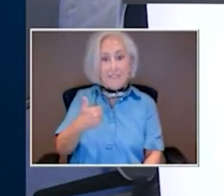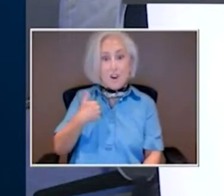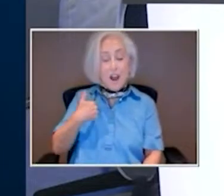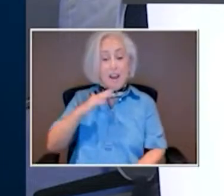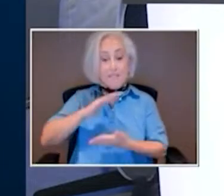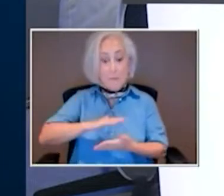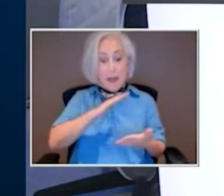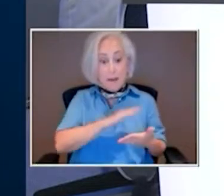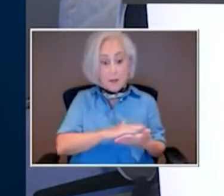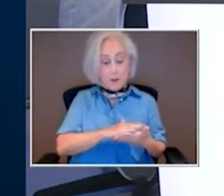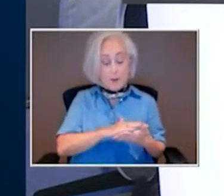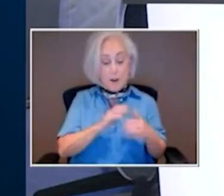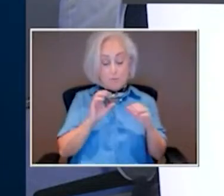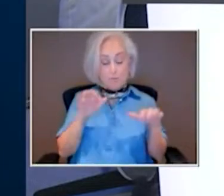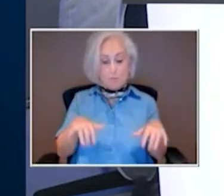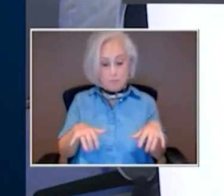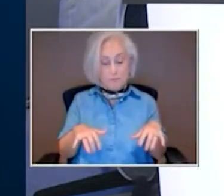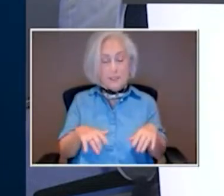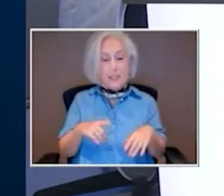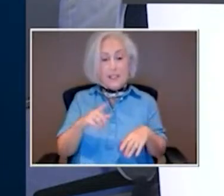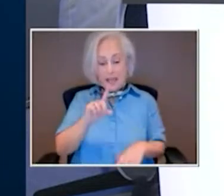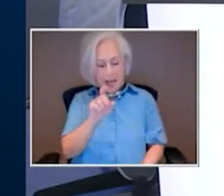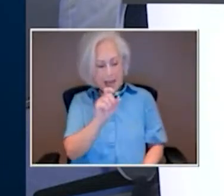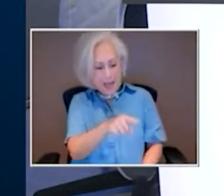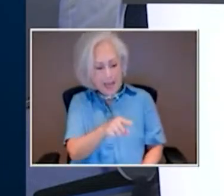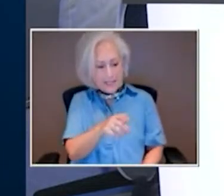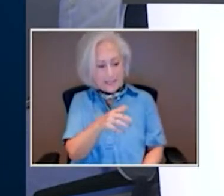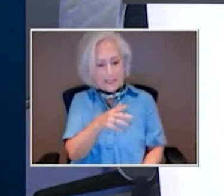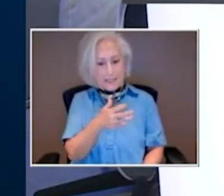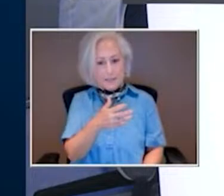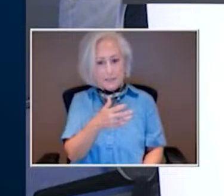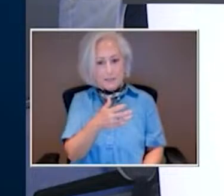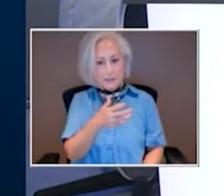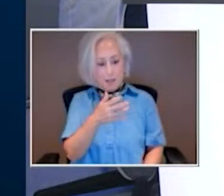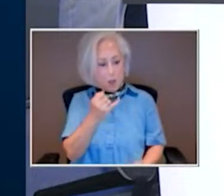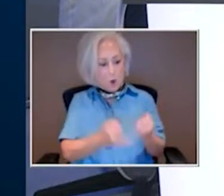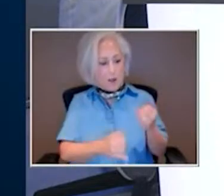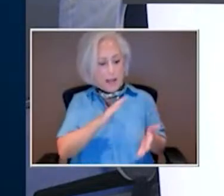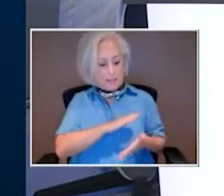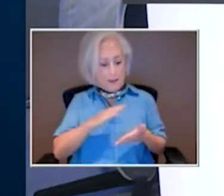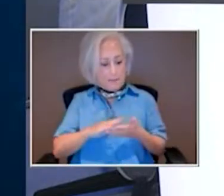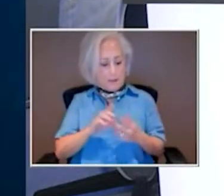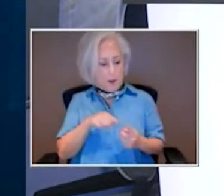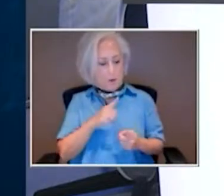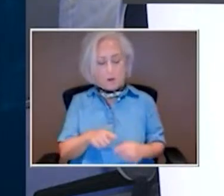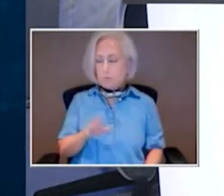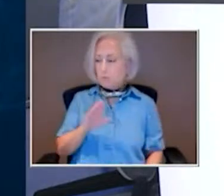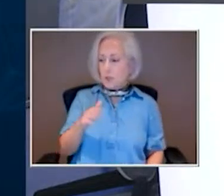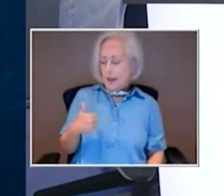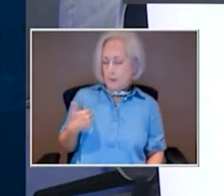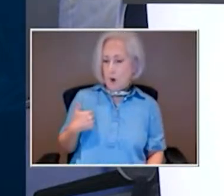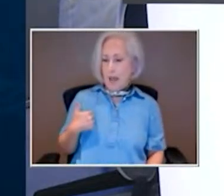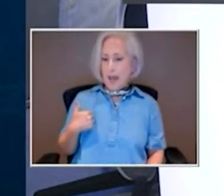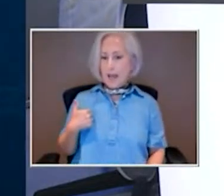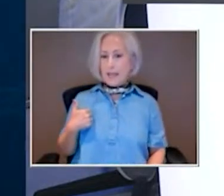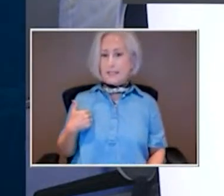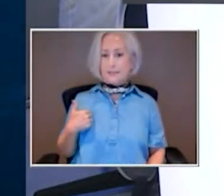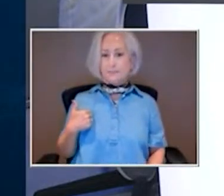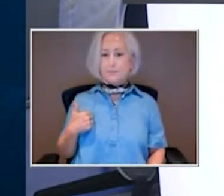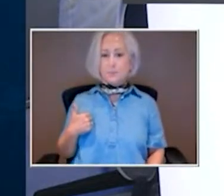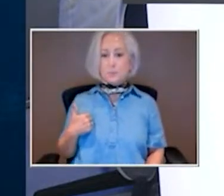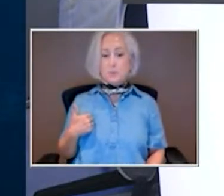And so I asked her, I said, well, when was your last mammogram? And she said, I've never had one. So I